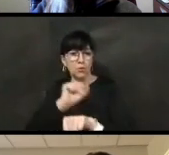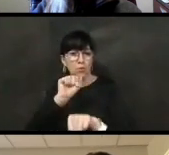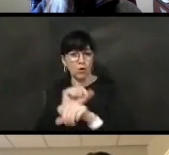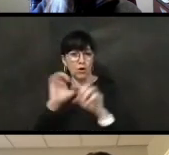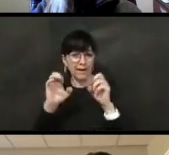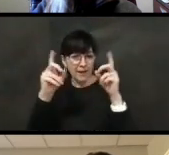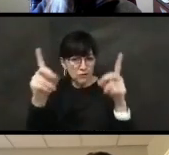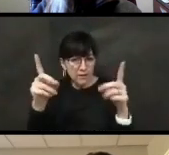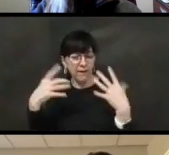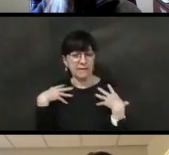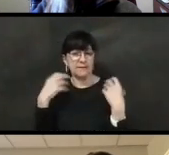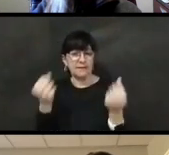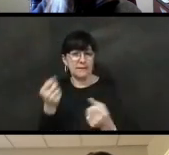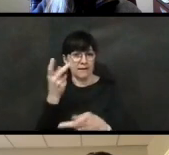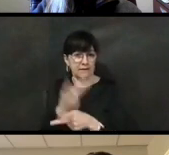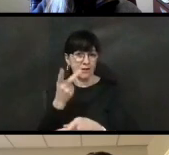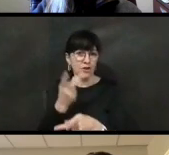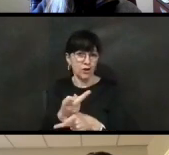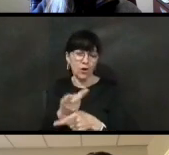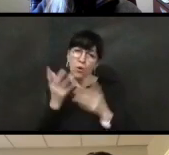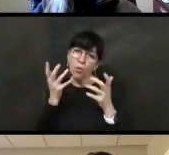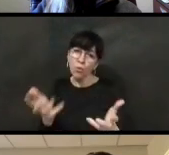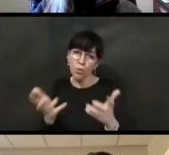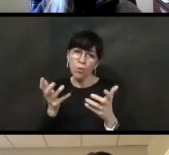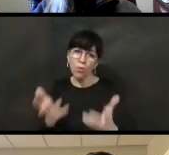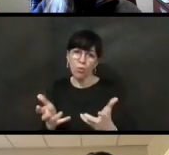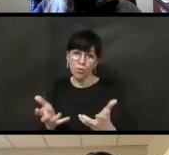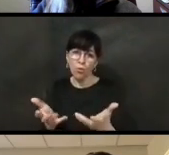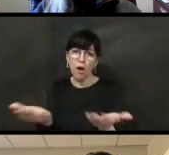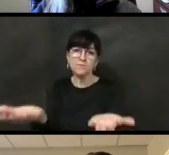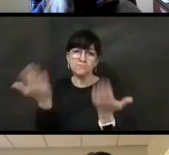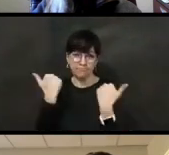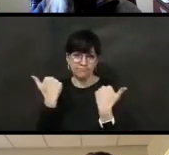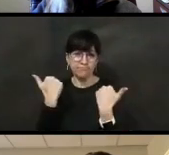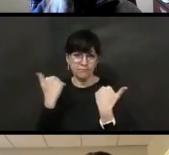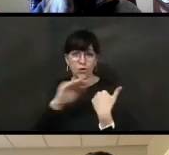important that we hear from all of you and that you visit